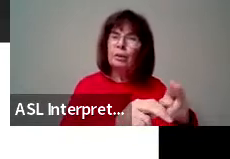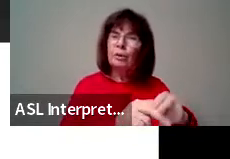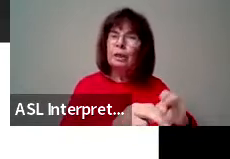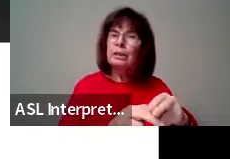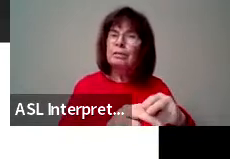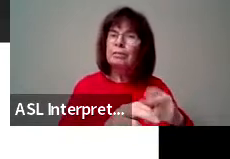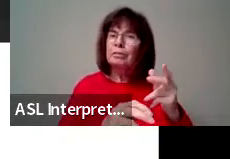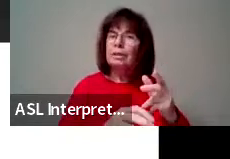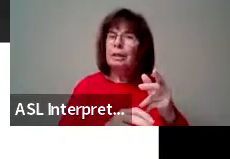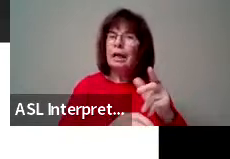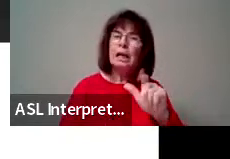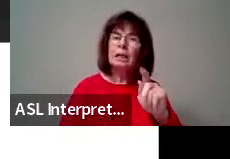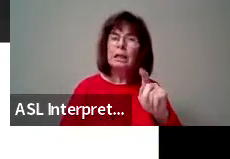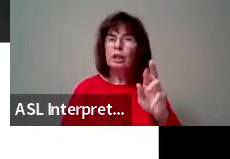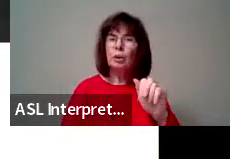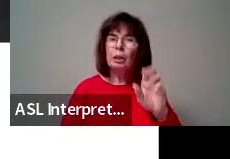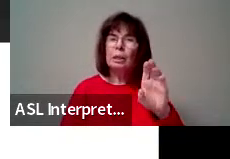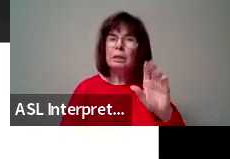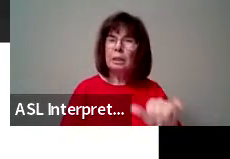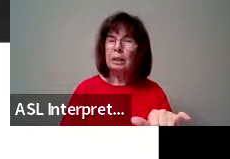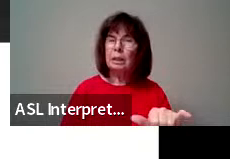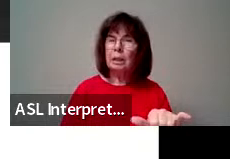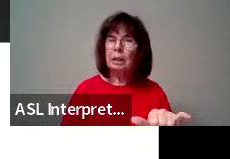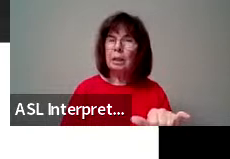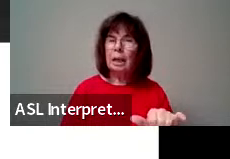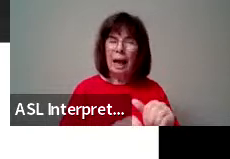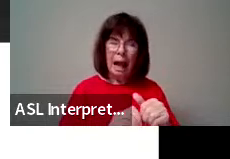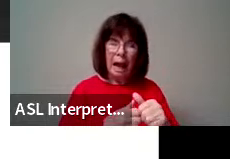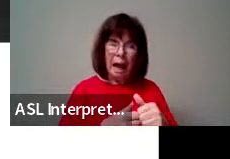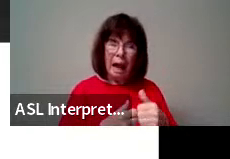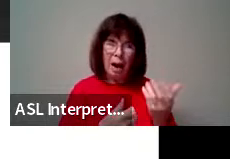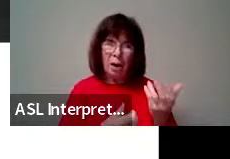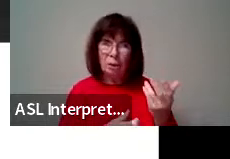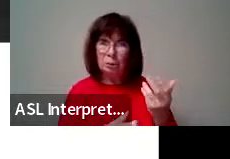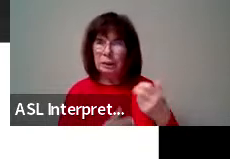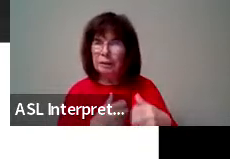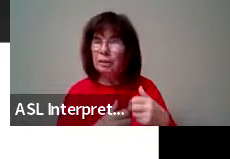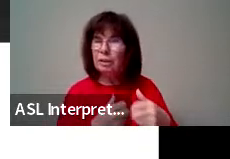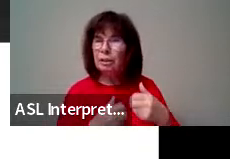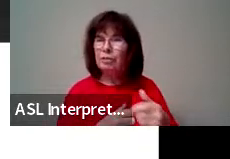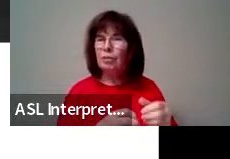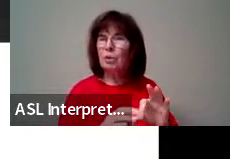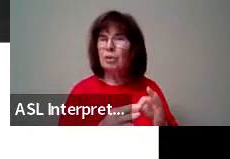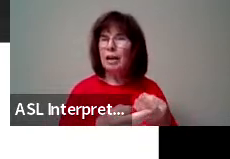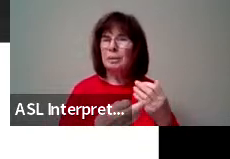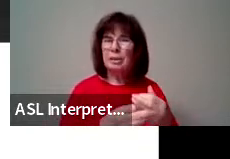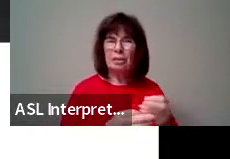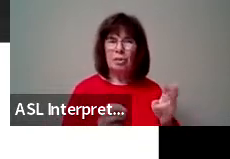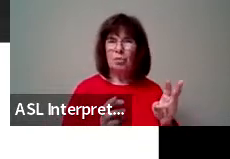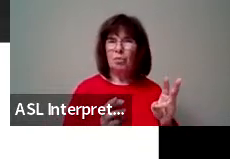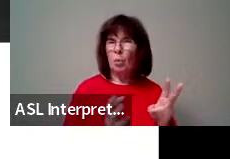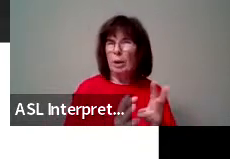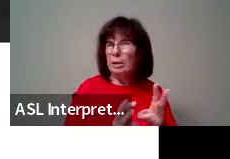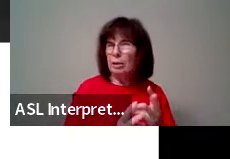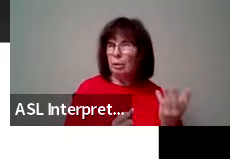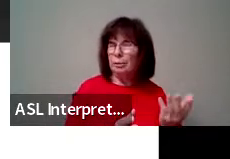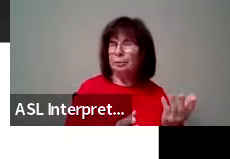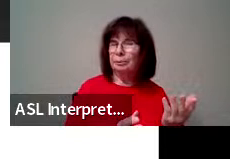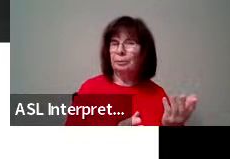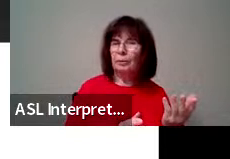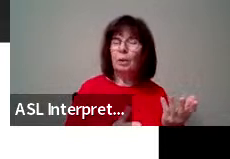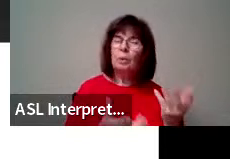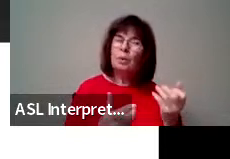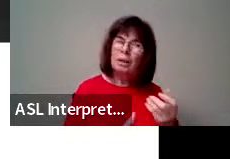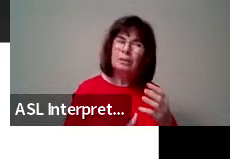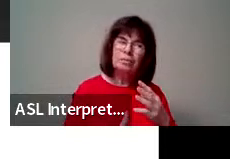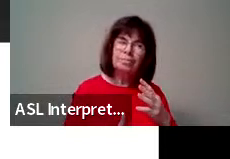message that how hard winter is going to be for the families. And so we're going to revisit some of these questions because we didn't